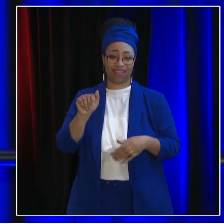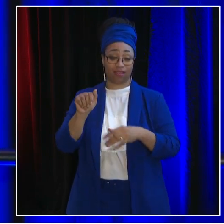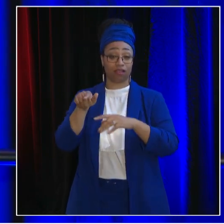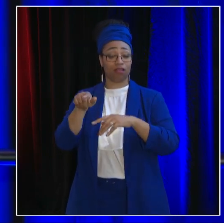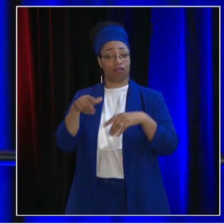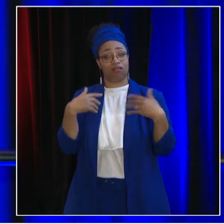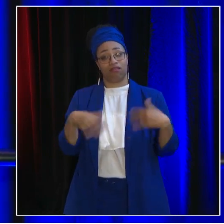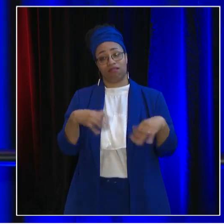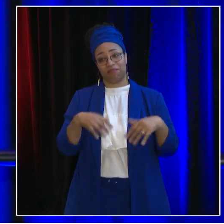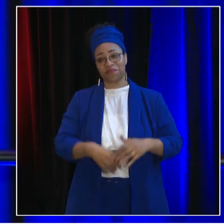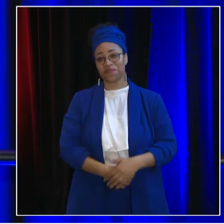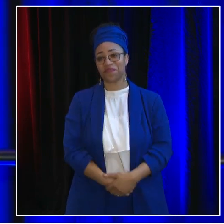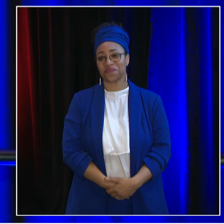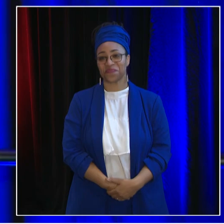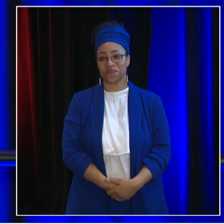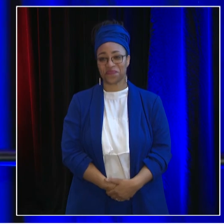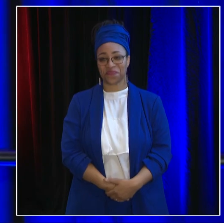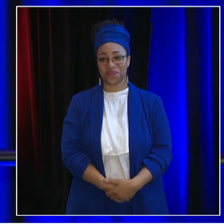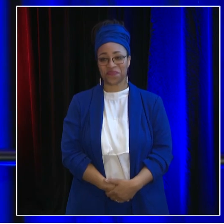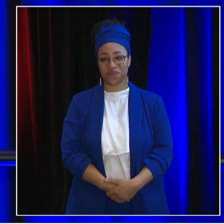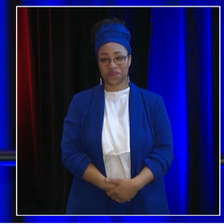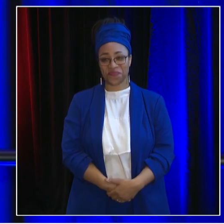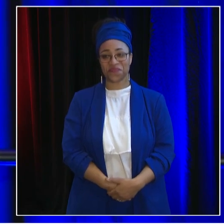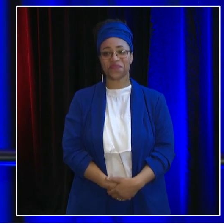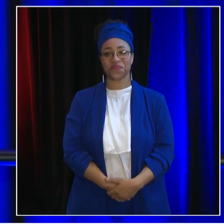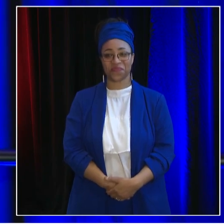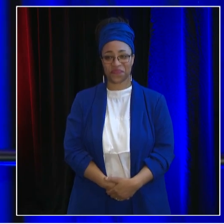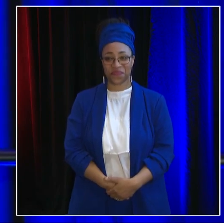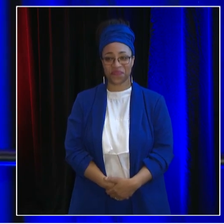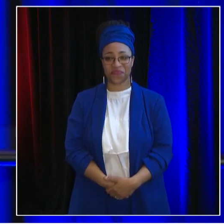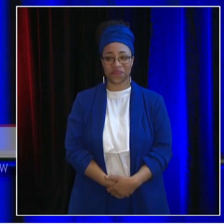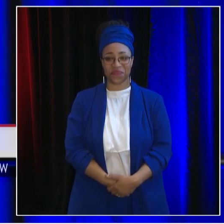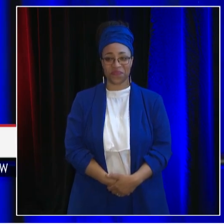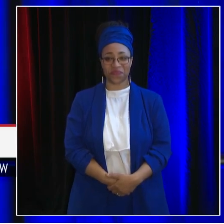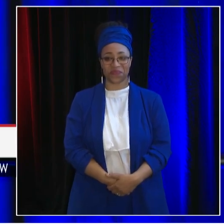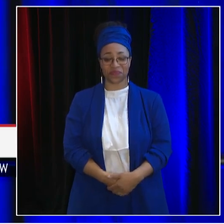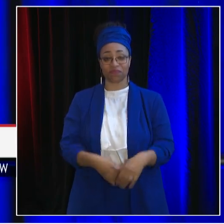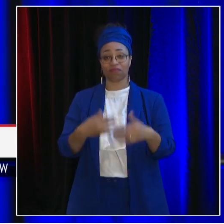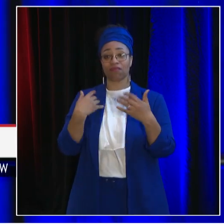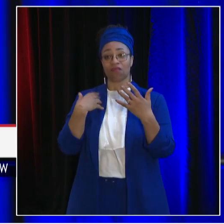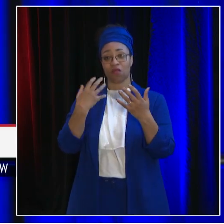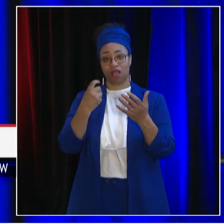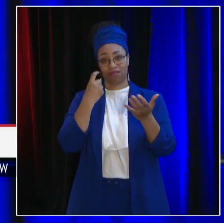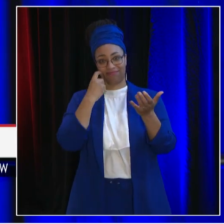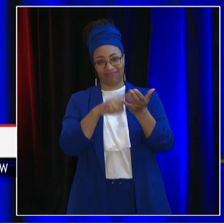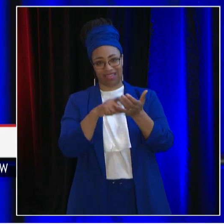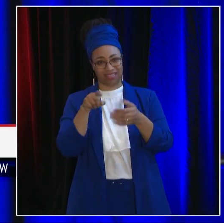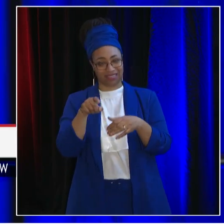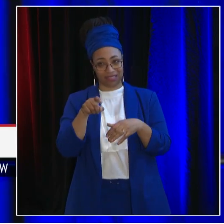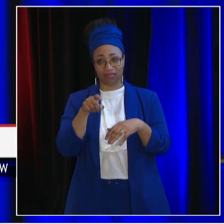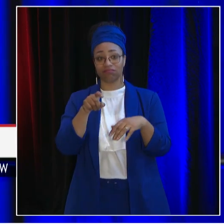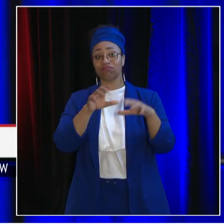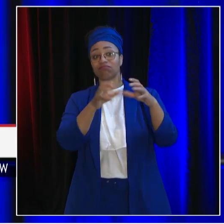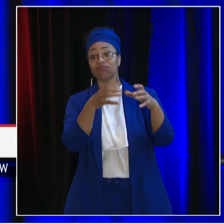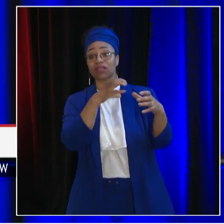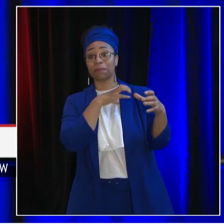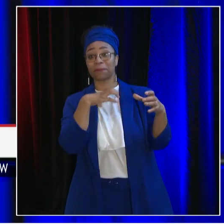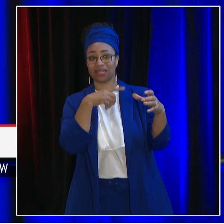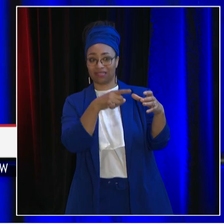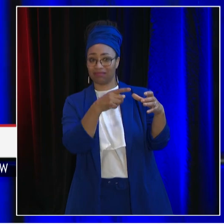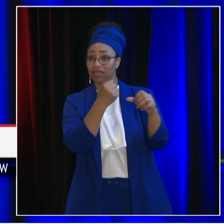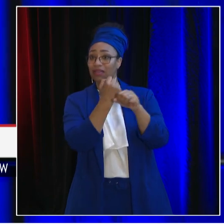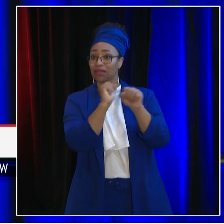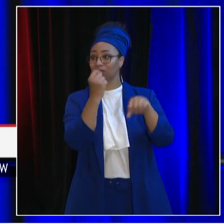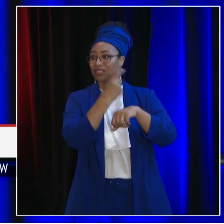I'd also like to recognize the DC Emancipation Day Commission. Would you all stand? My